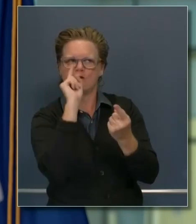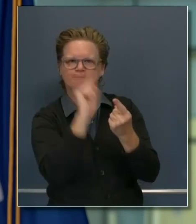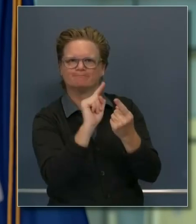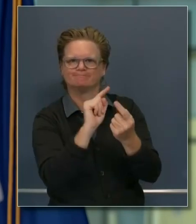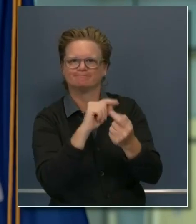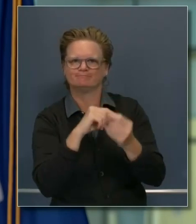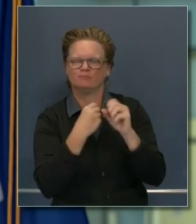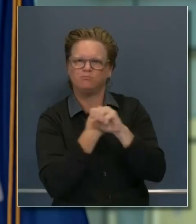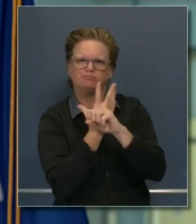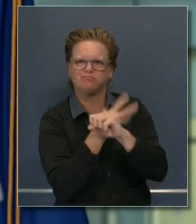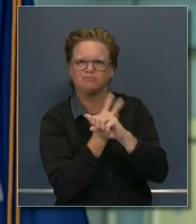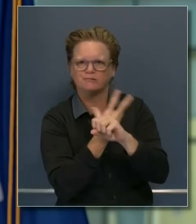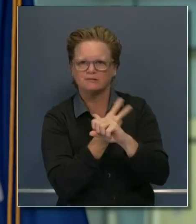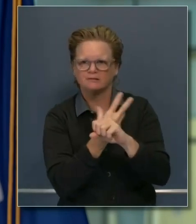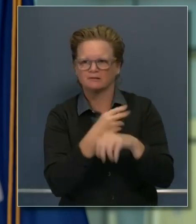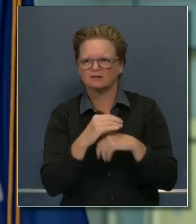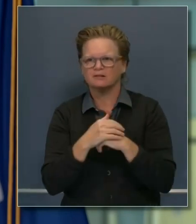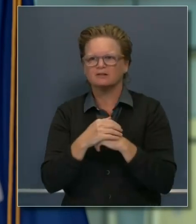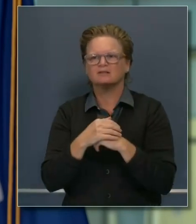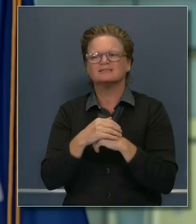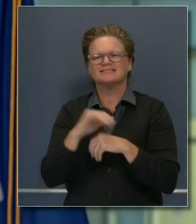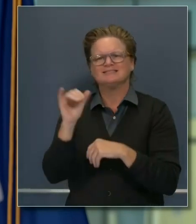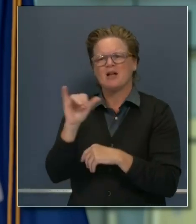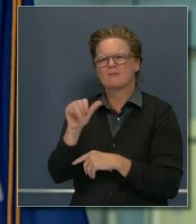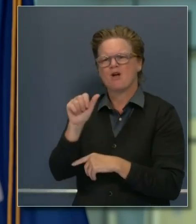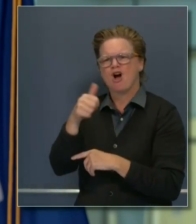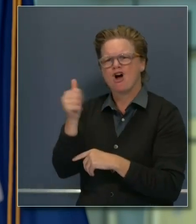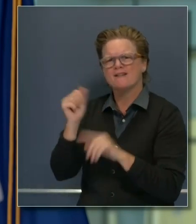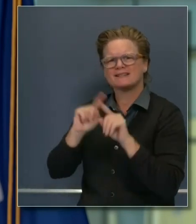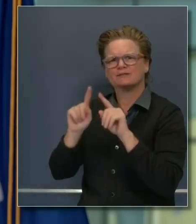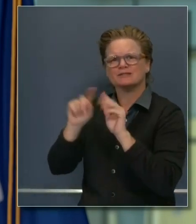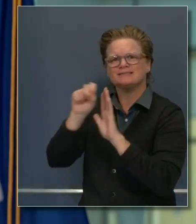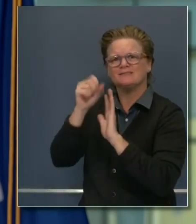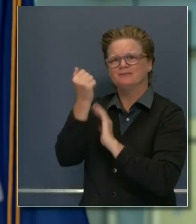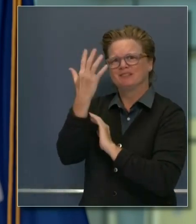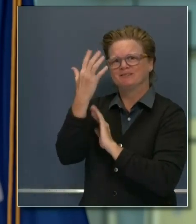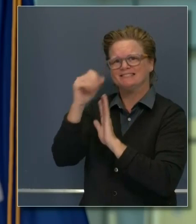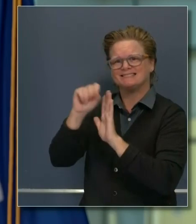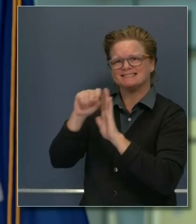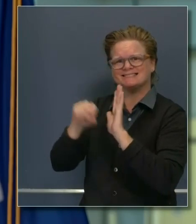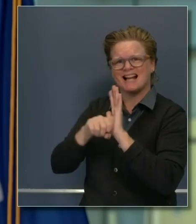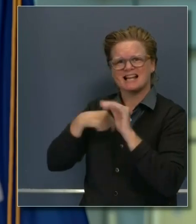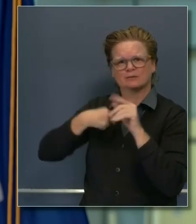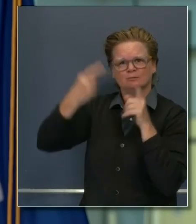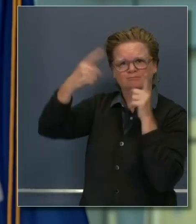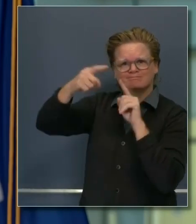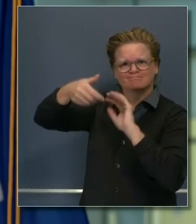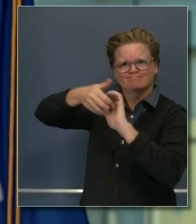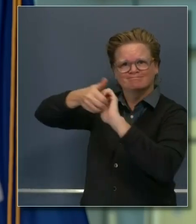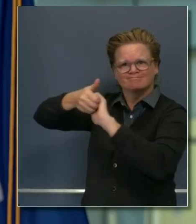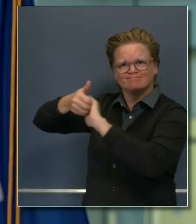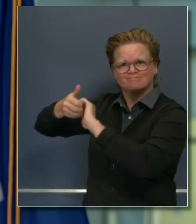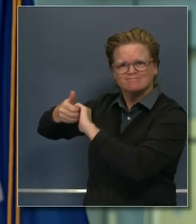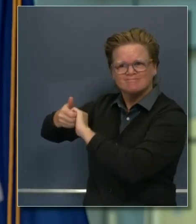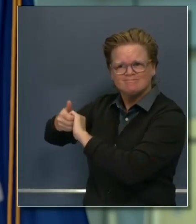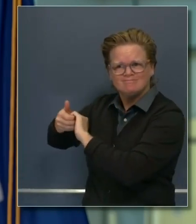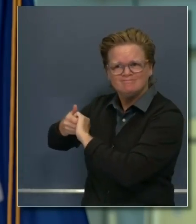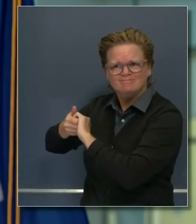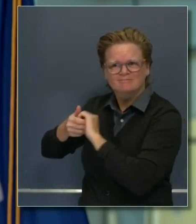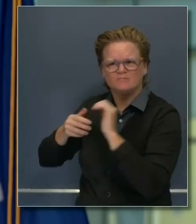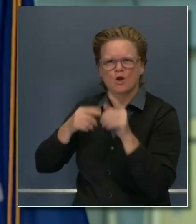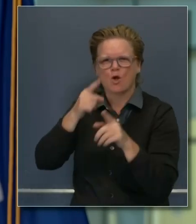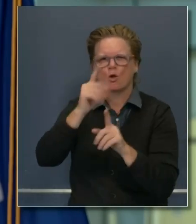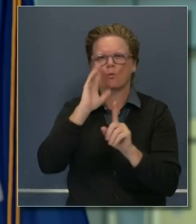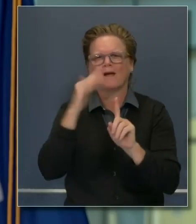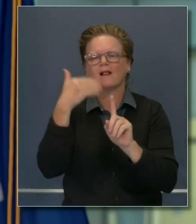that cause. You'll be hearing more about our efforts as it relates to electric vehicles in the coming weeks and months, and